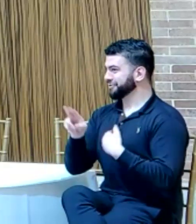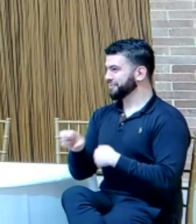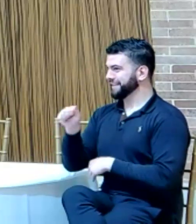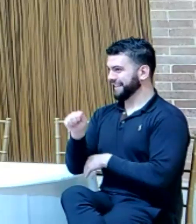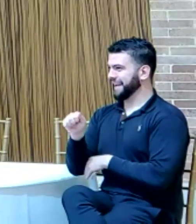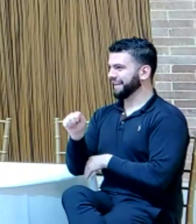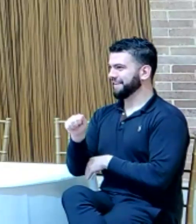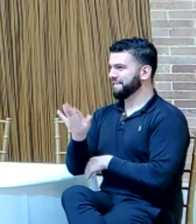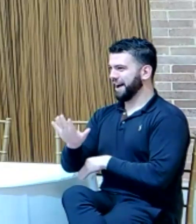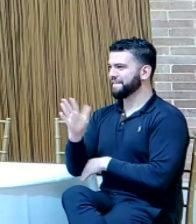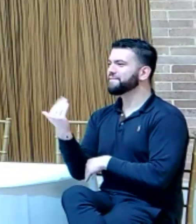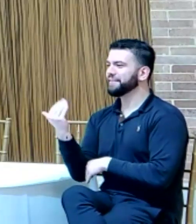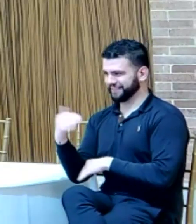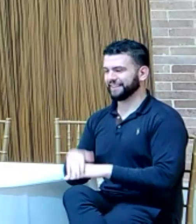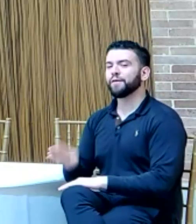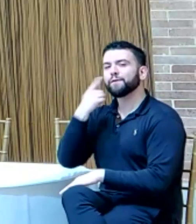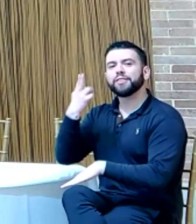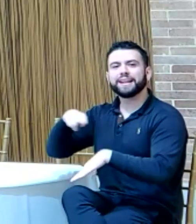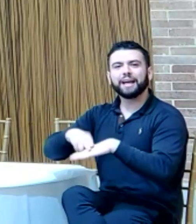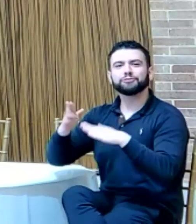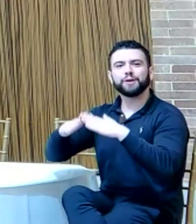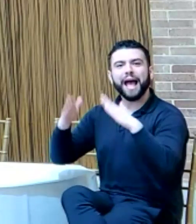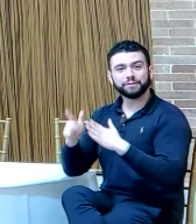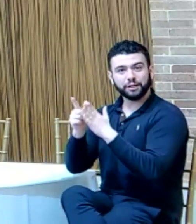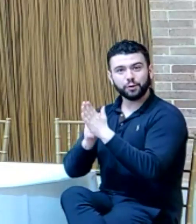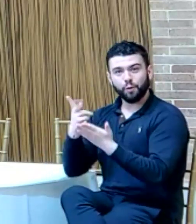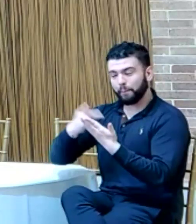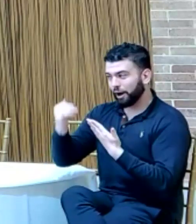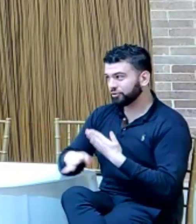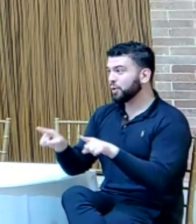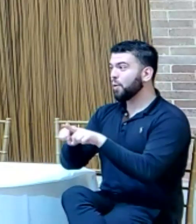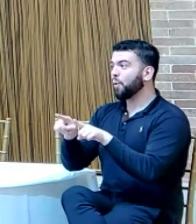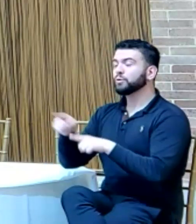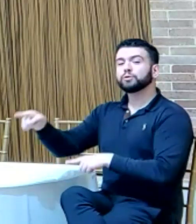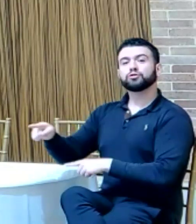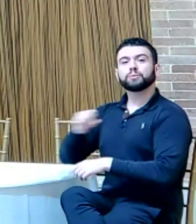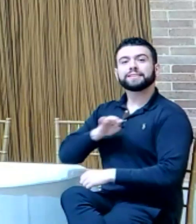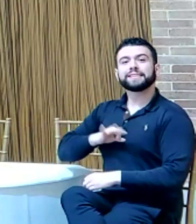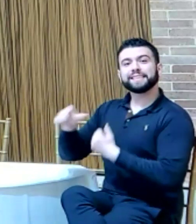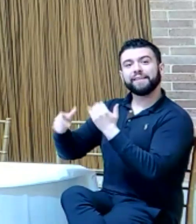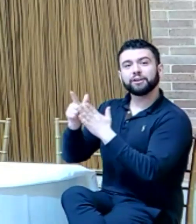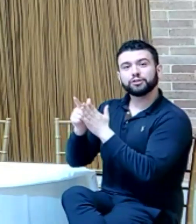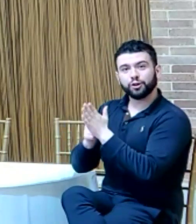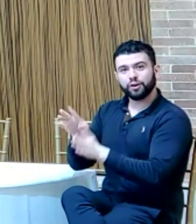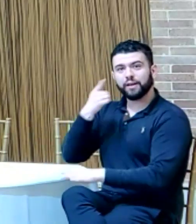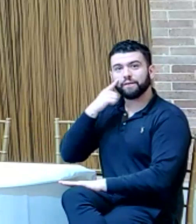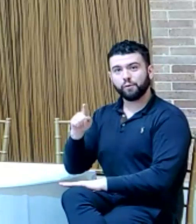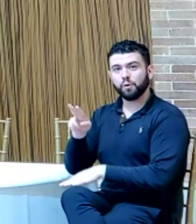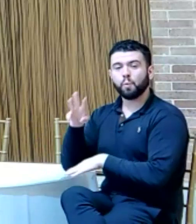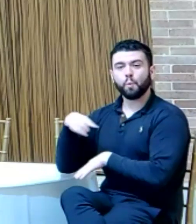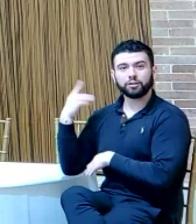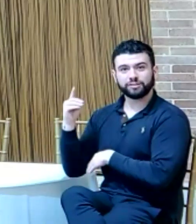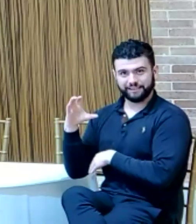matters at the National Housing law project she also served as a staff attorney for the Neighborhood Legal Services Program of Washington